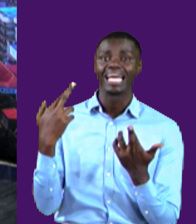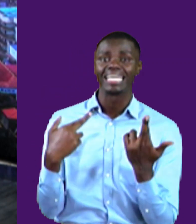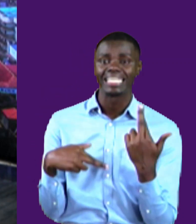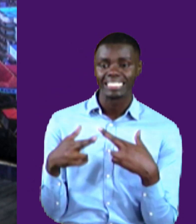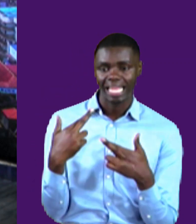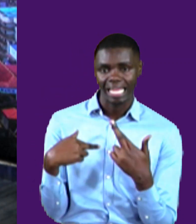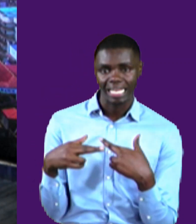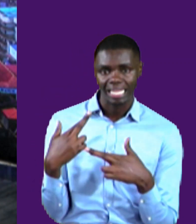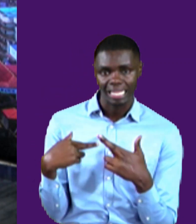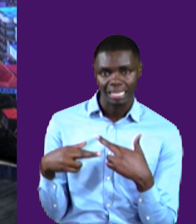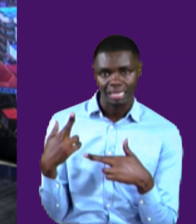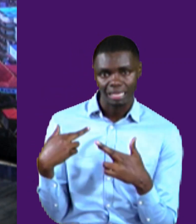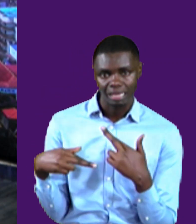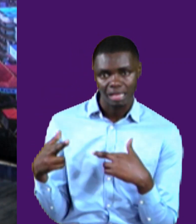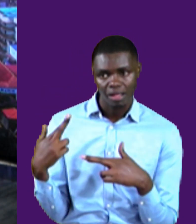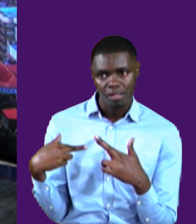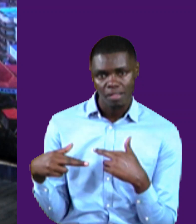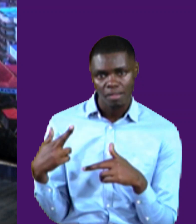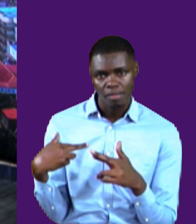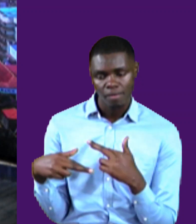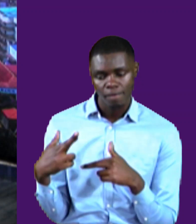recycling is